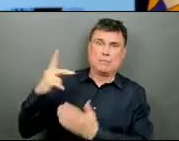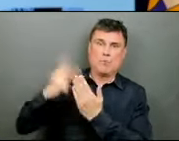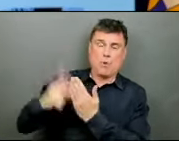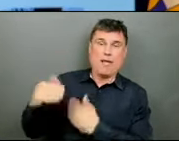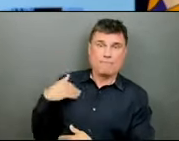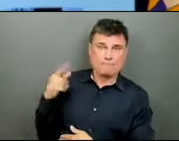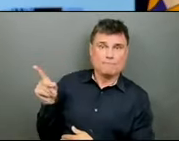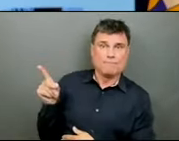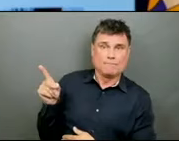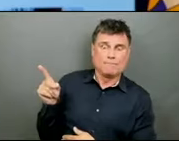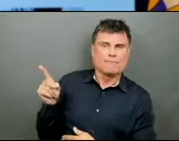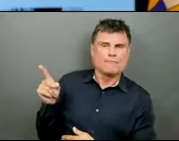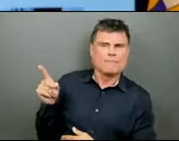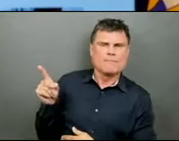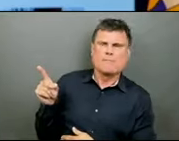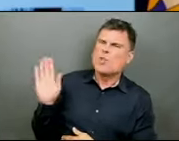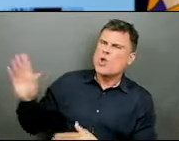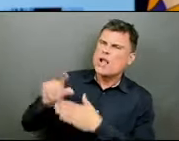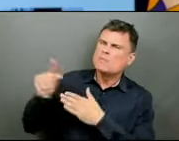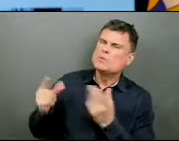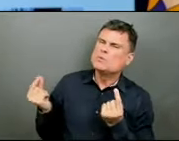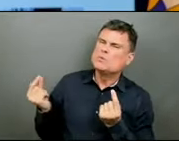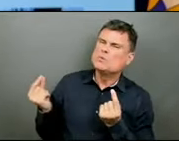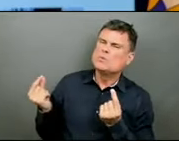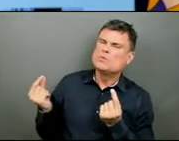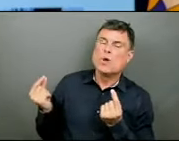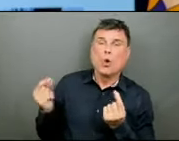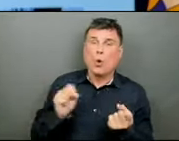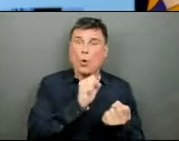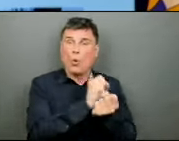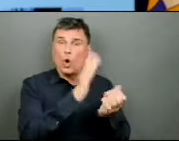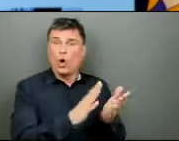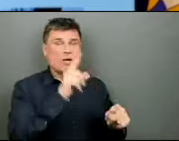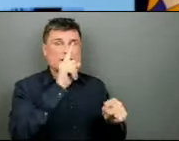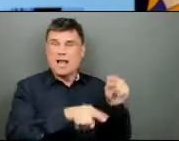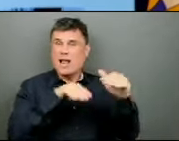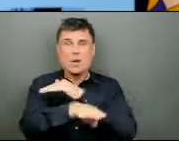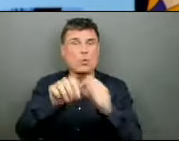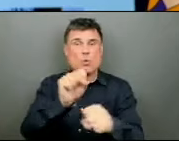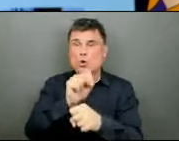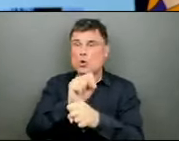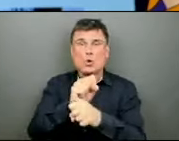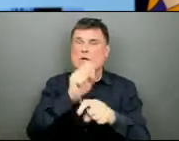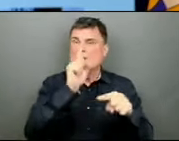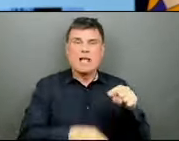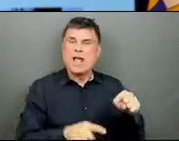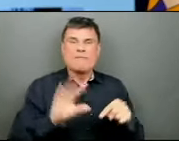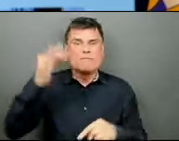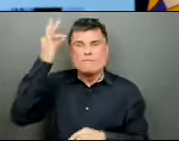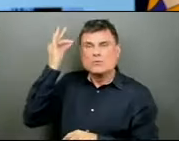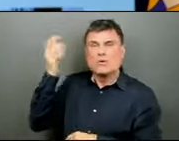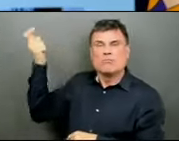government going to put in place for those workers who can't go to work? They don't qualify for the federal sick day program.